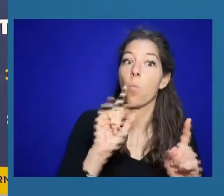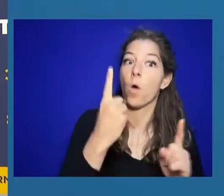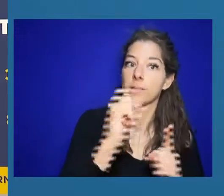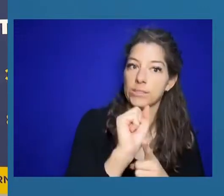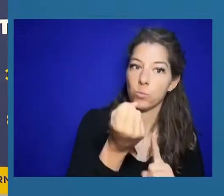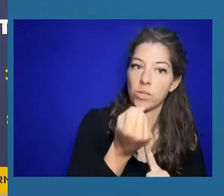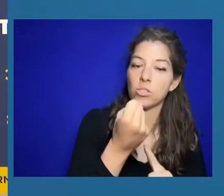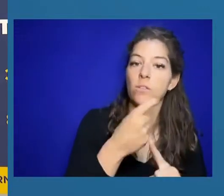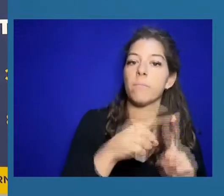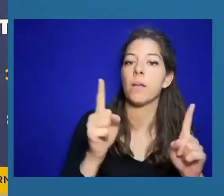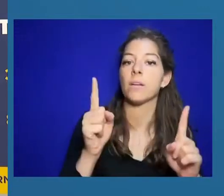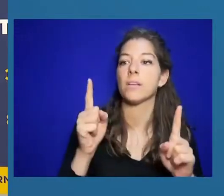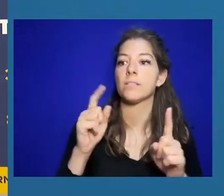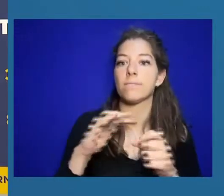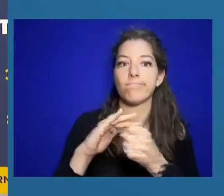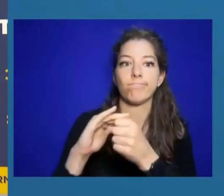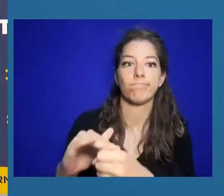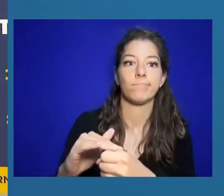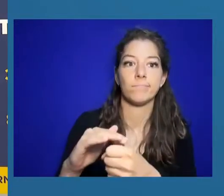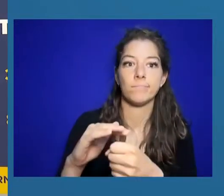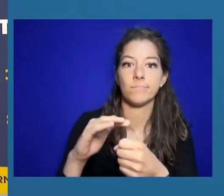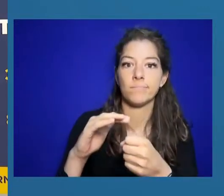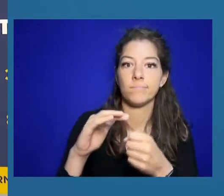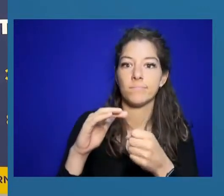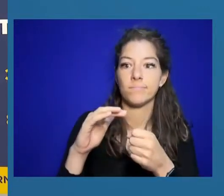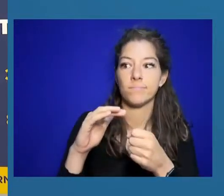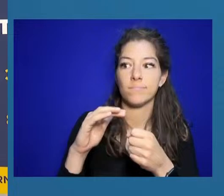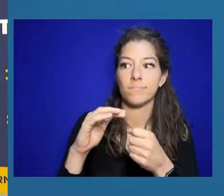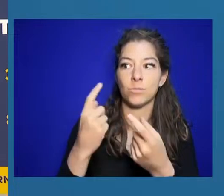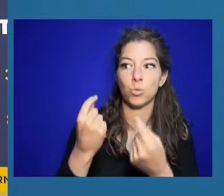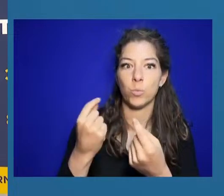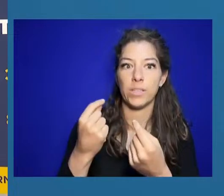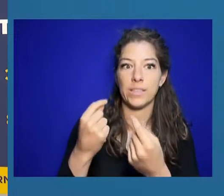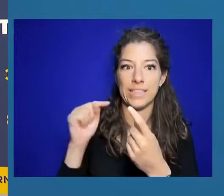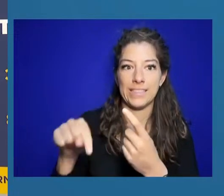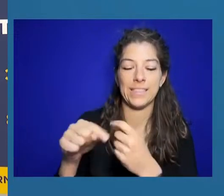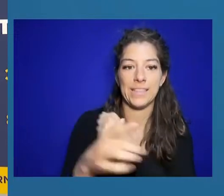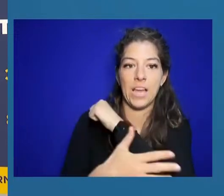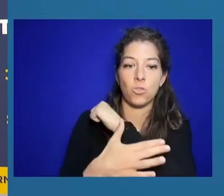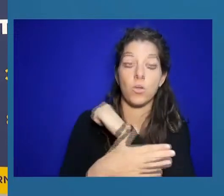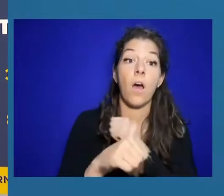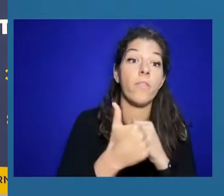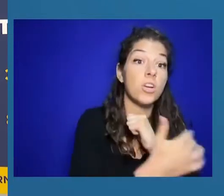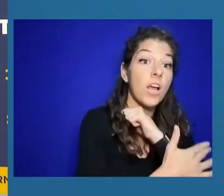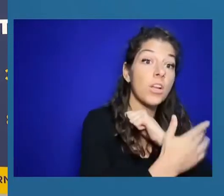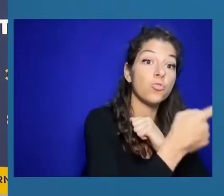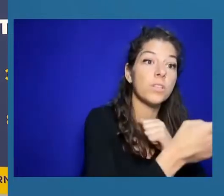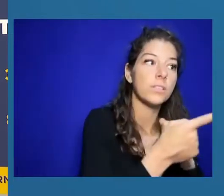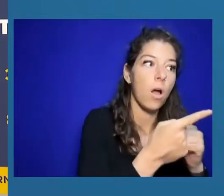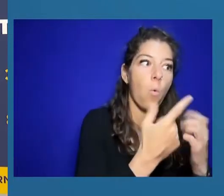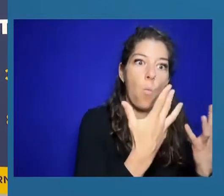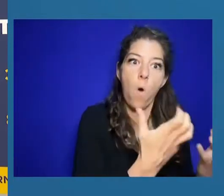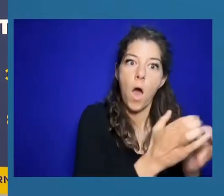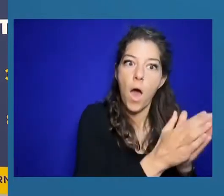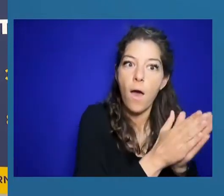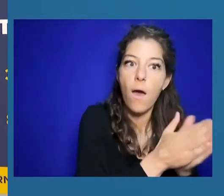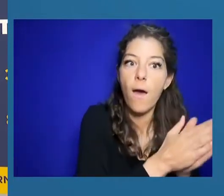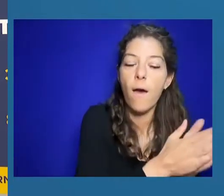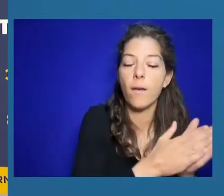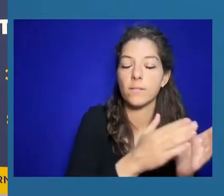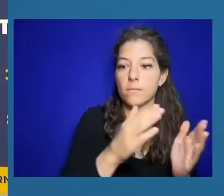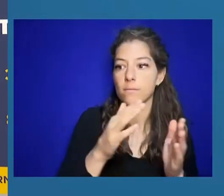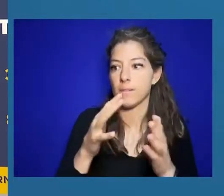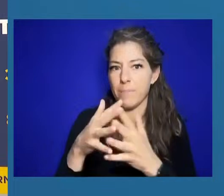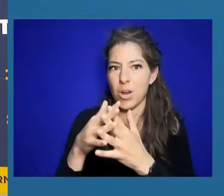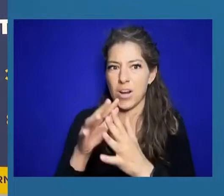has suppressed interest in doing this in our country, whereas other countries are leaning into this, and it is enormously frustrating